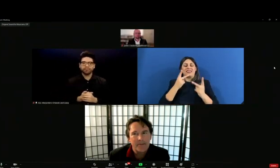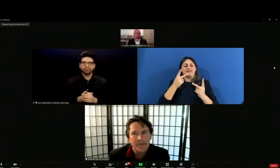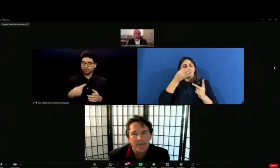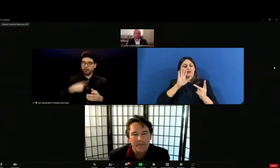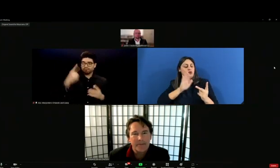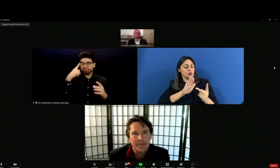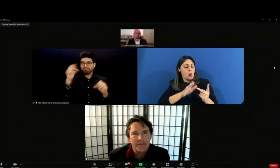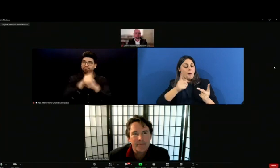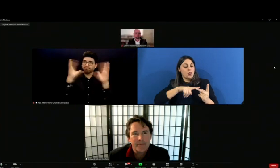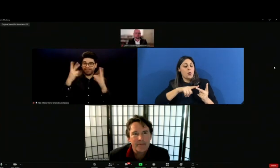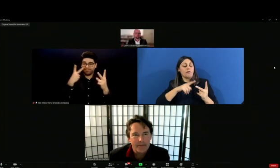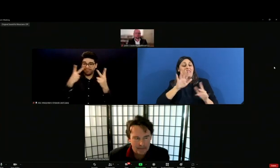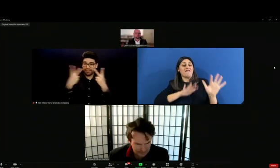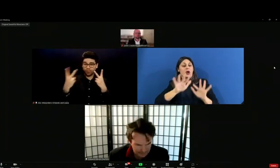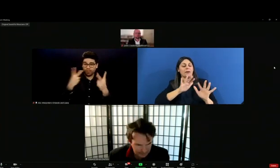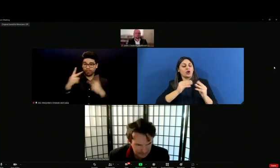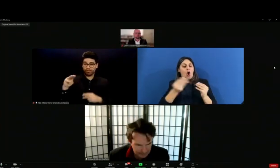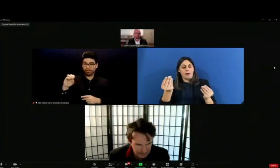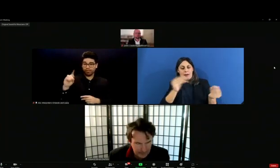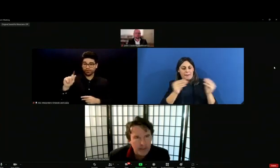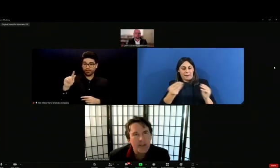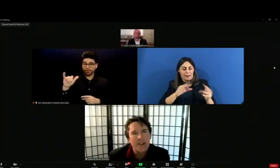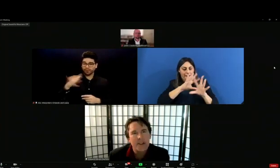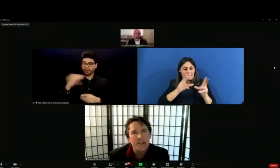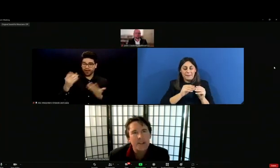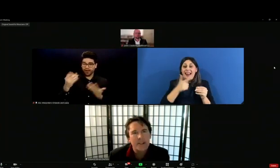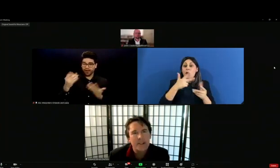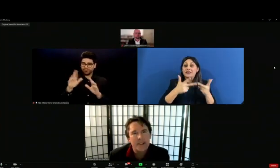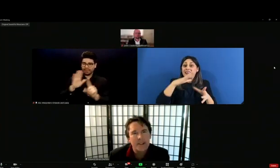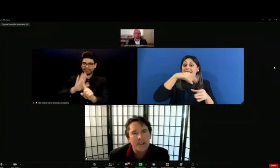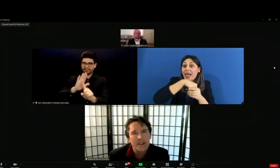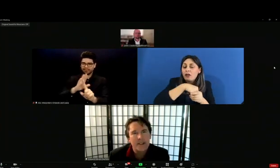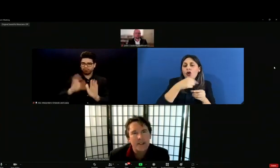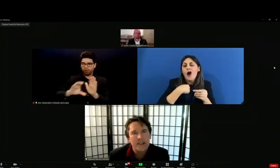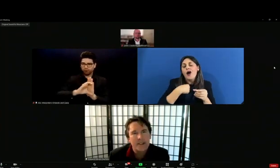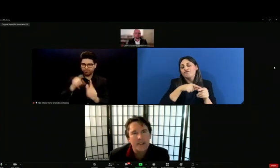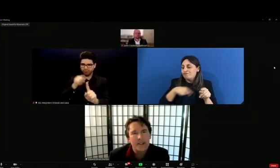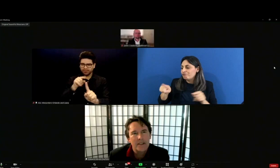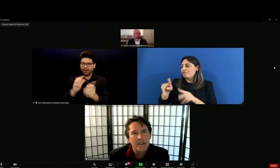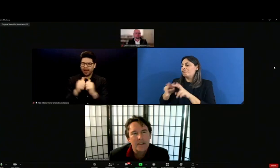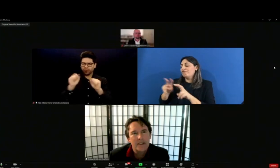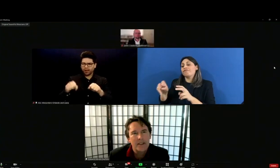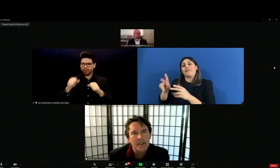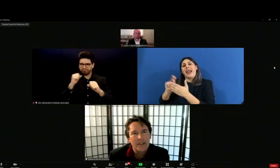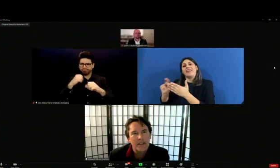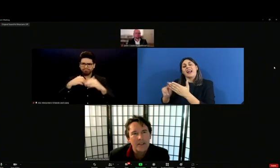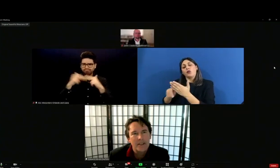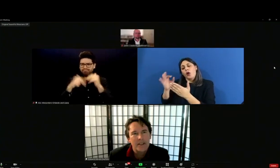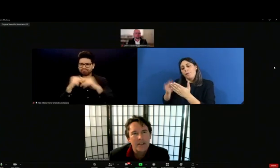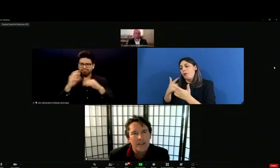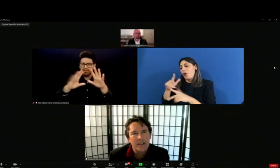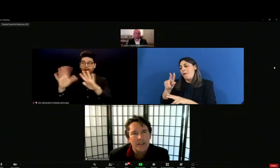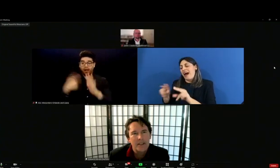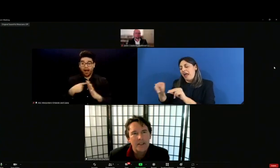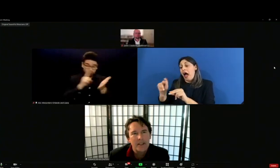specific properties, and how information can be constructed in sign languages, I looked into the literature on communicative efficiency